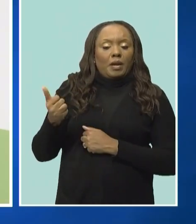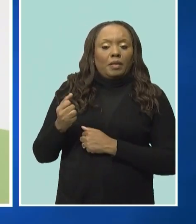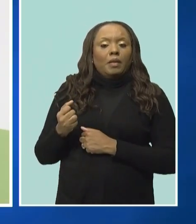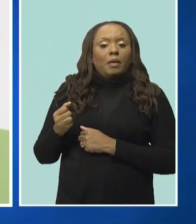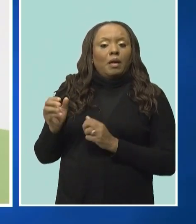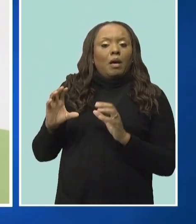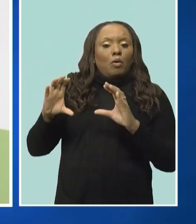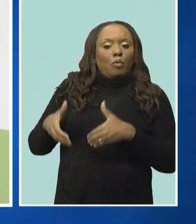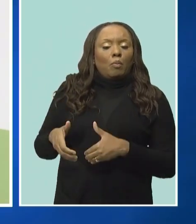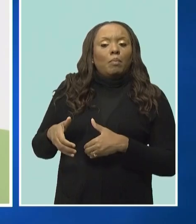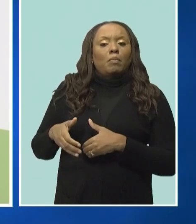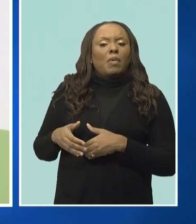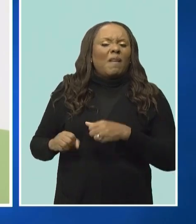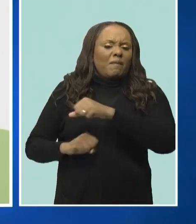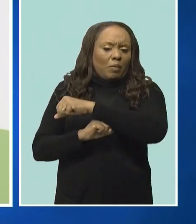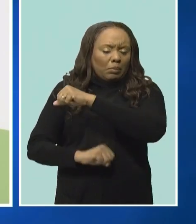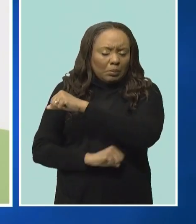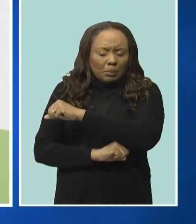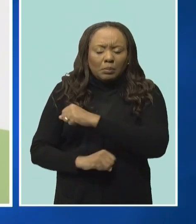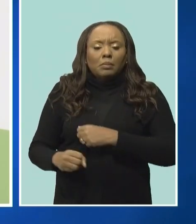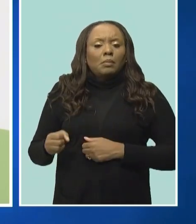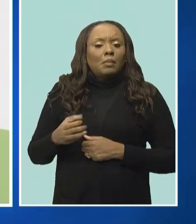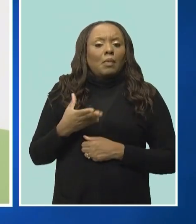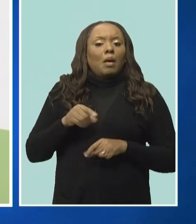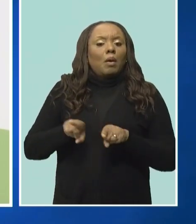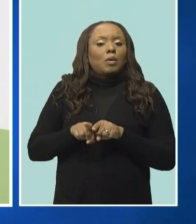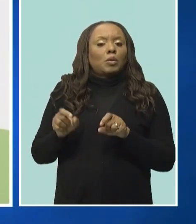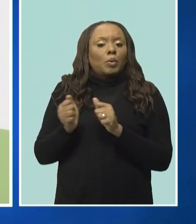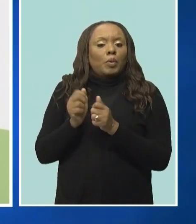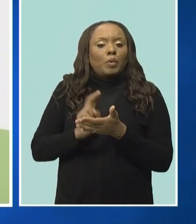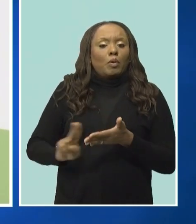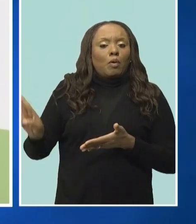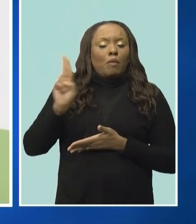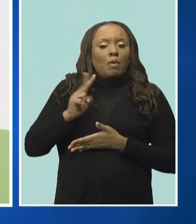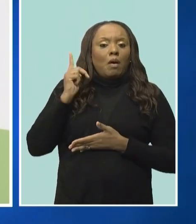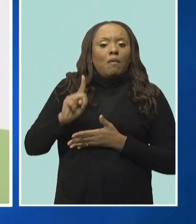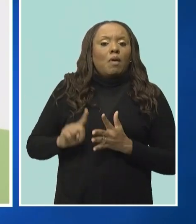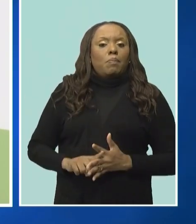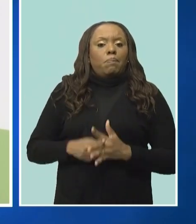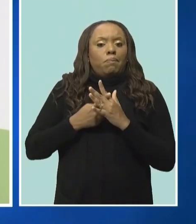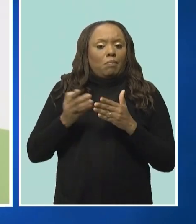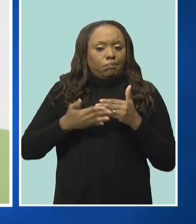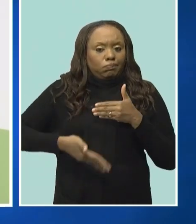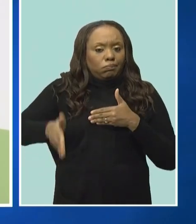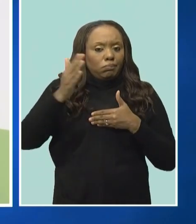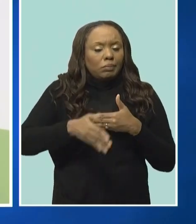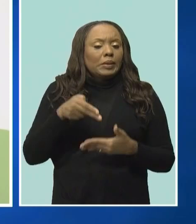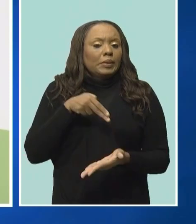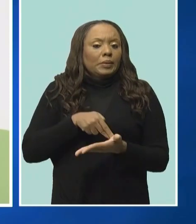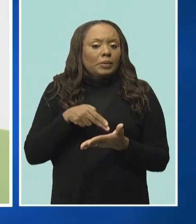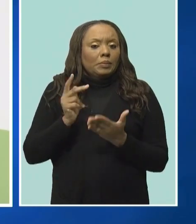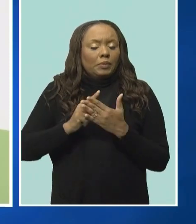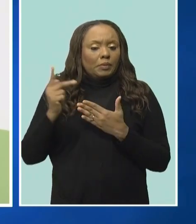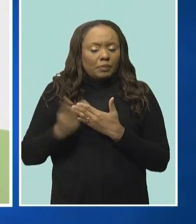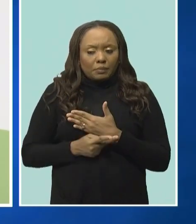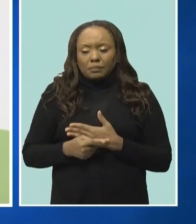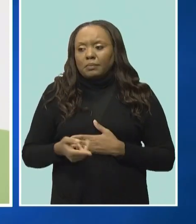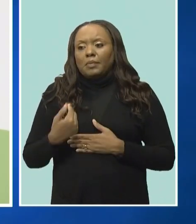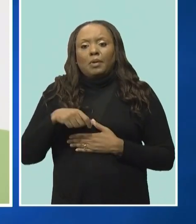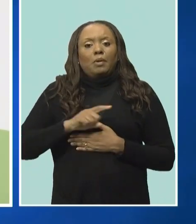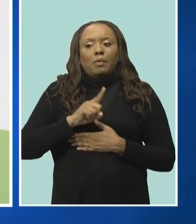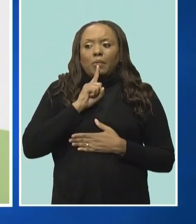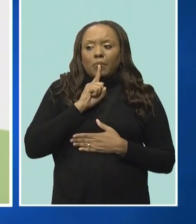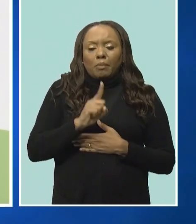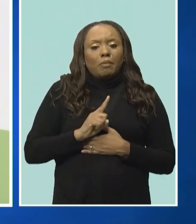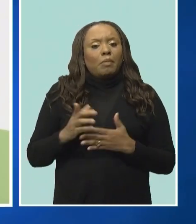of bringing forward this nurses program. So in that aspect, certainly there's a commitment to